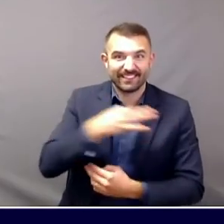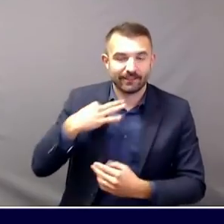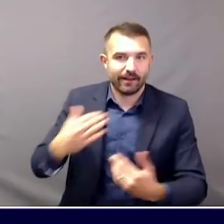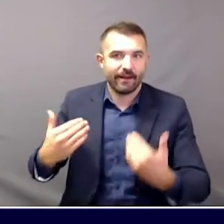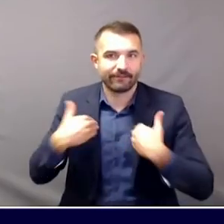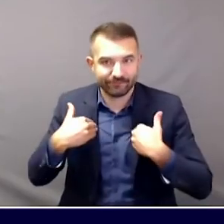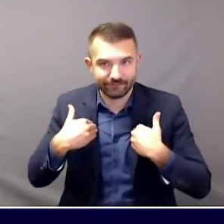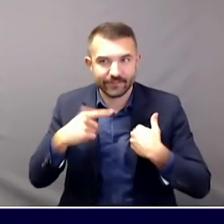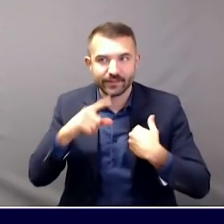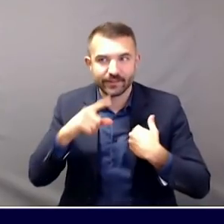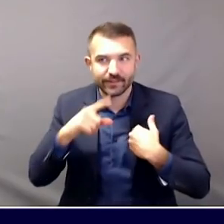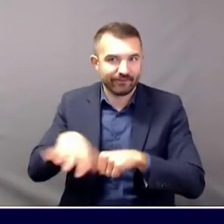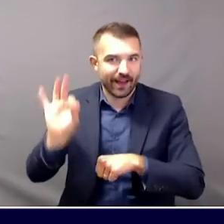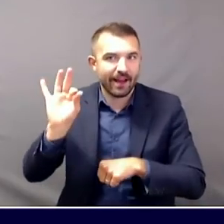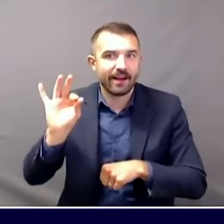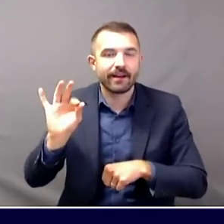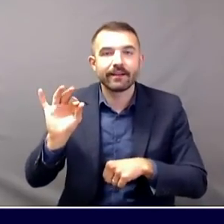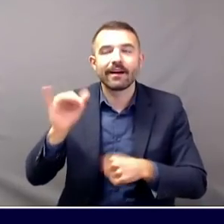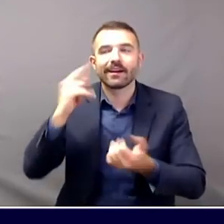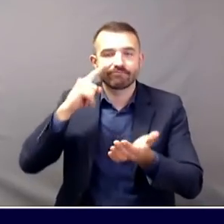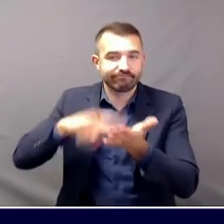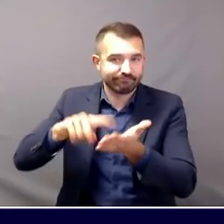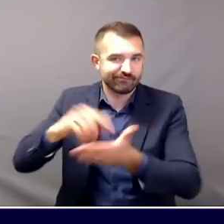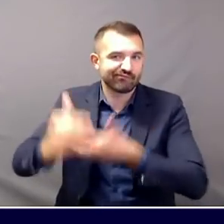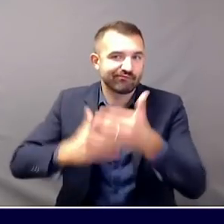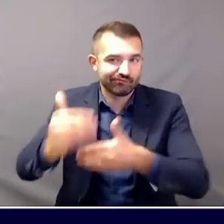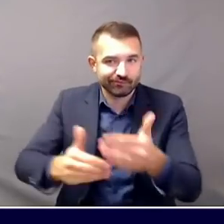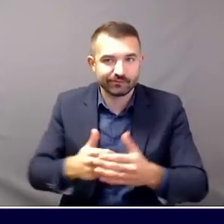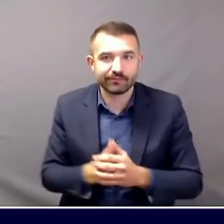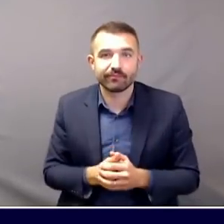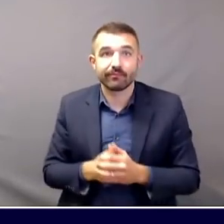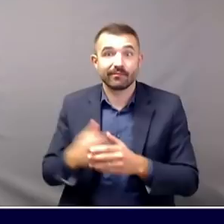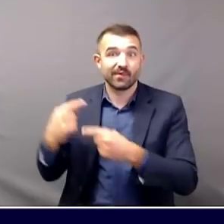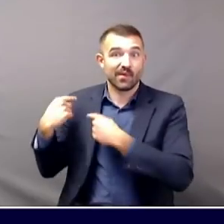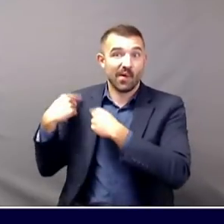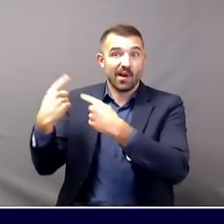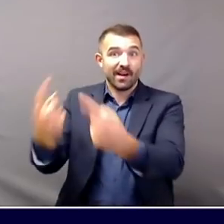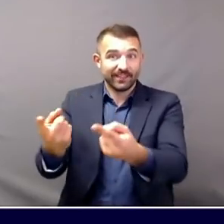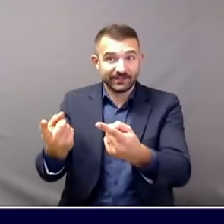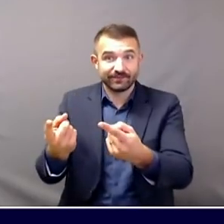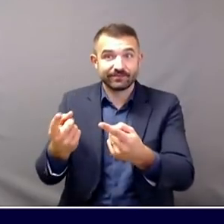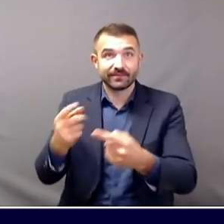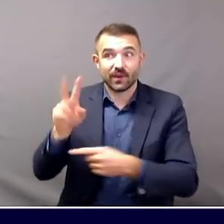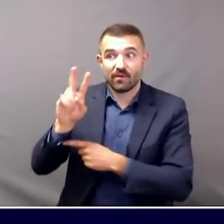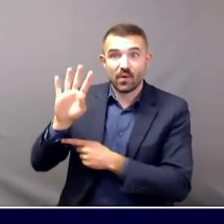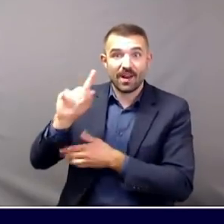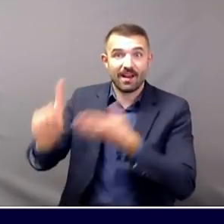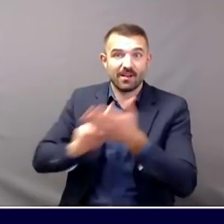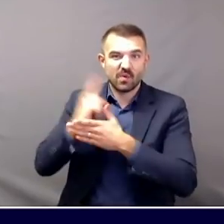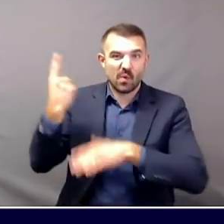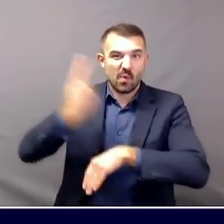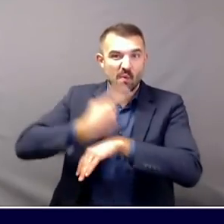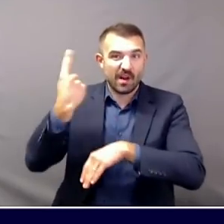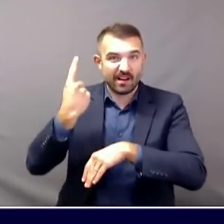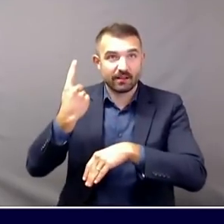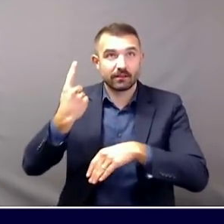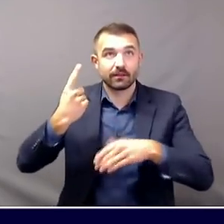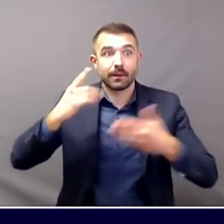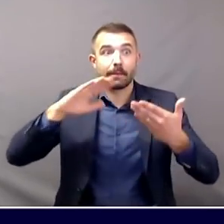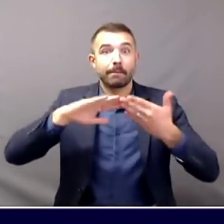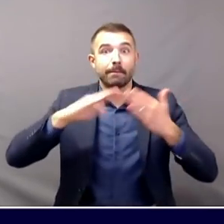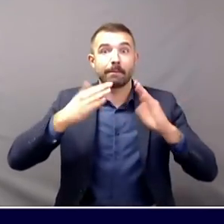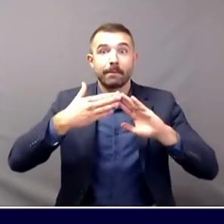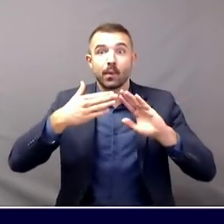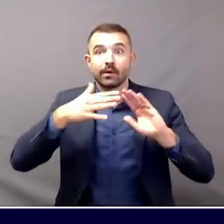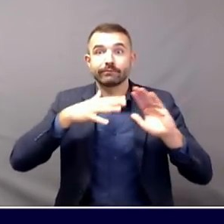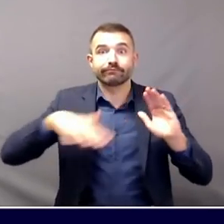We've also, just in the past 24 hours, opened outbreak investigations into several different community settings in Western